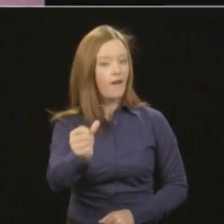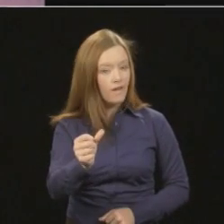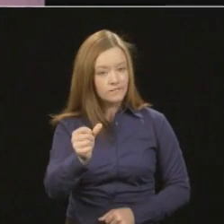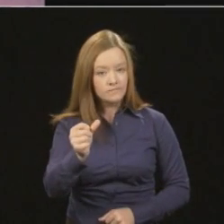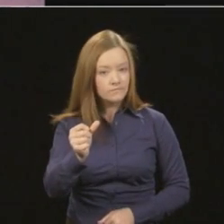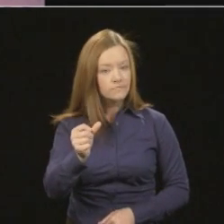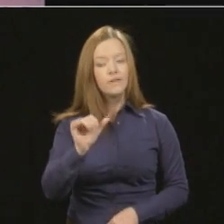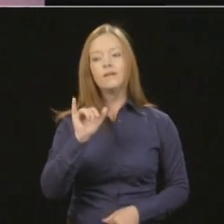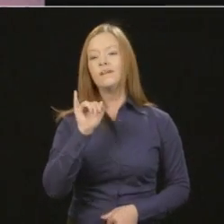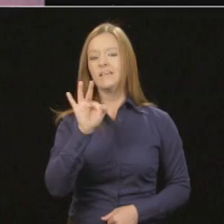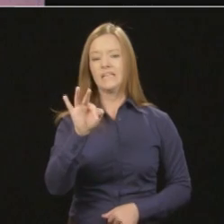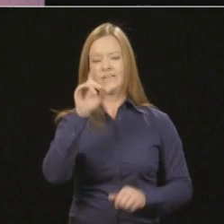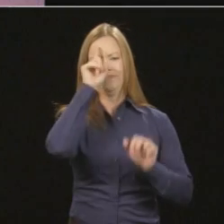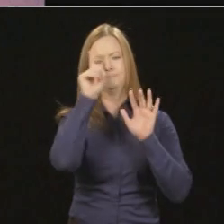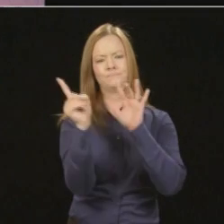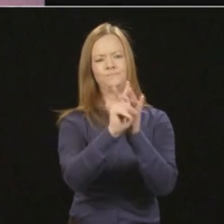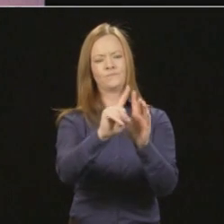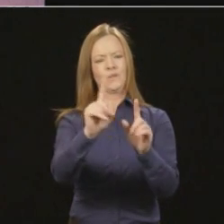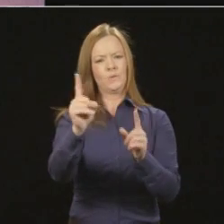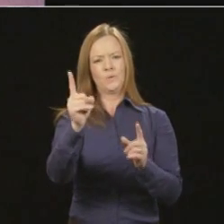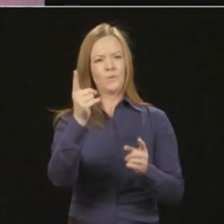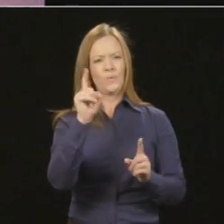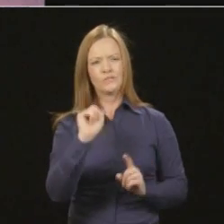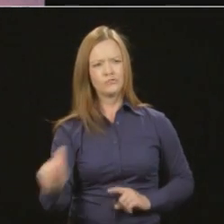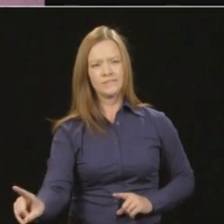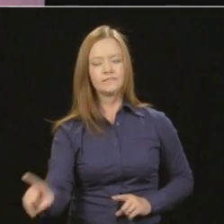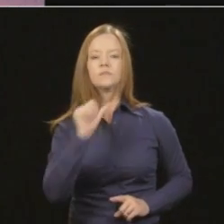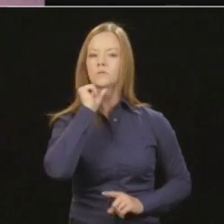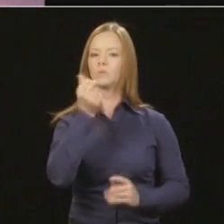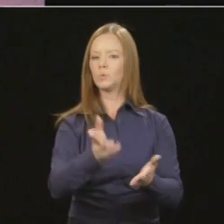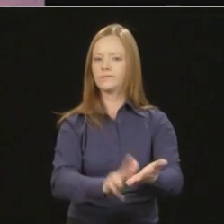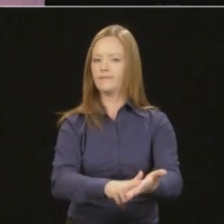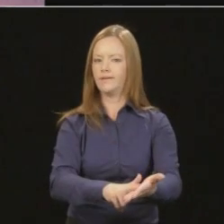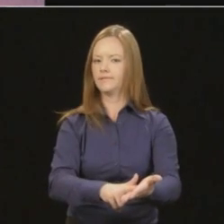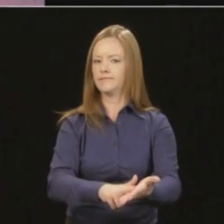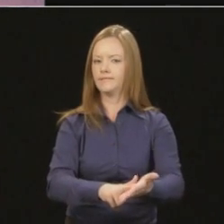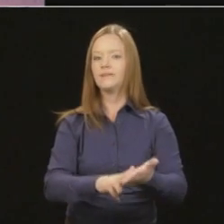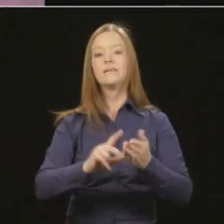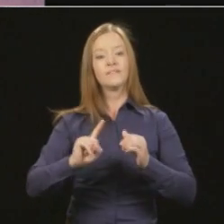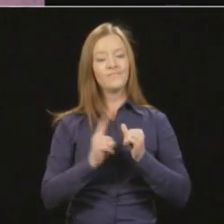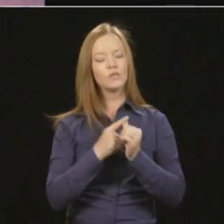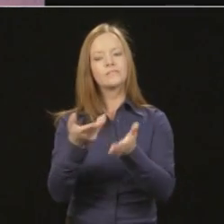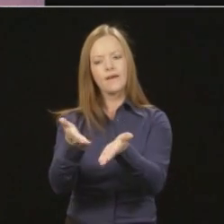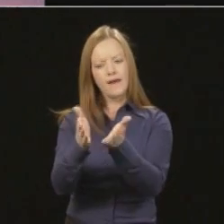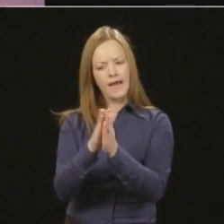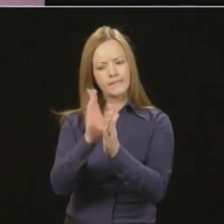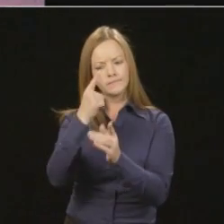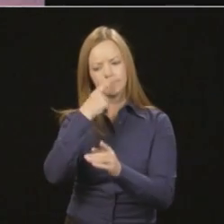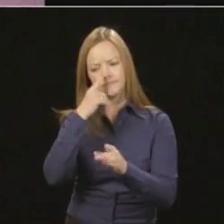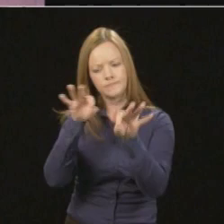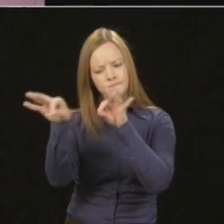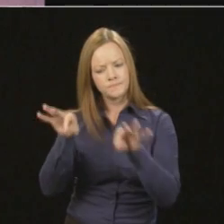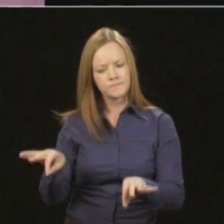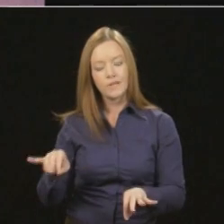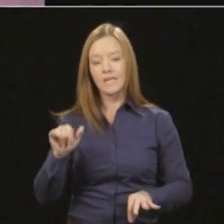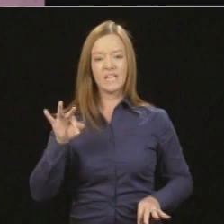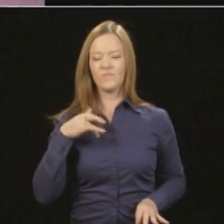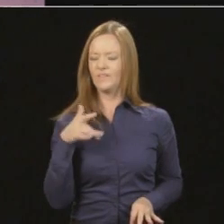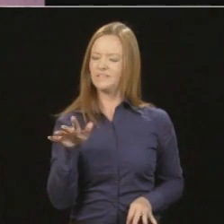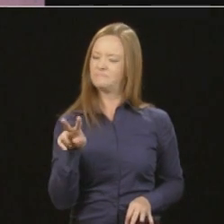you have any questions, don't sign. Ask about these items, and if you're not satisfied, walk